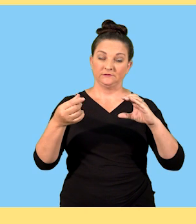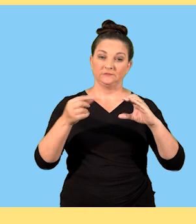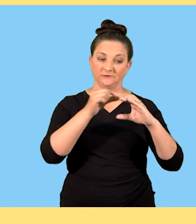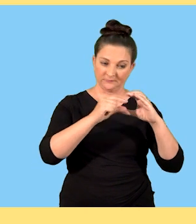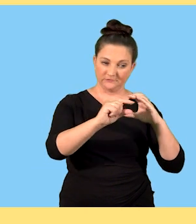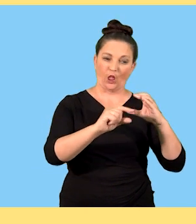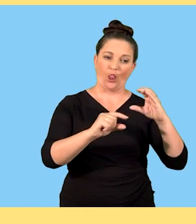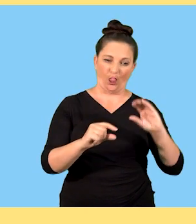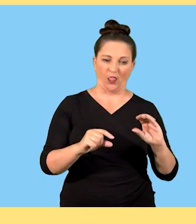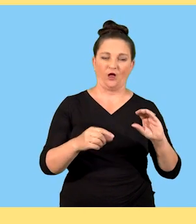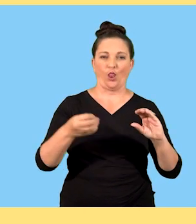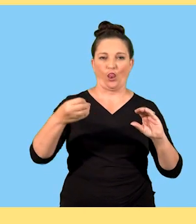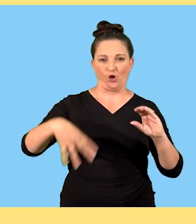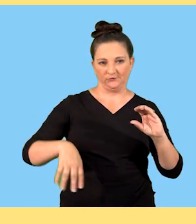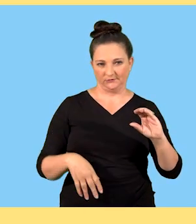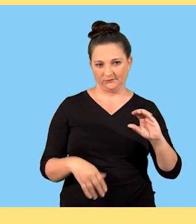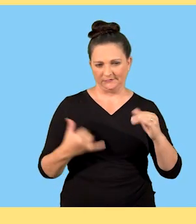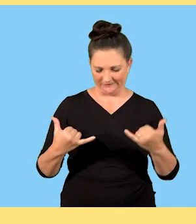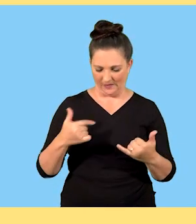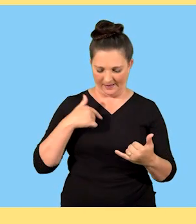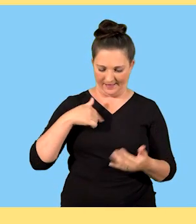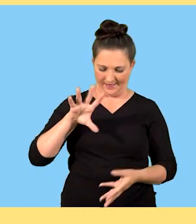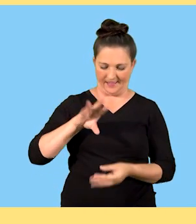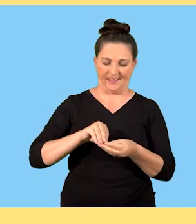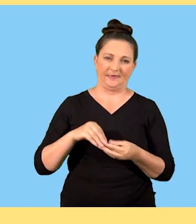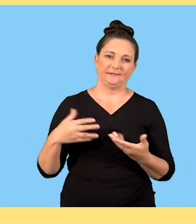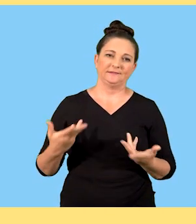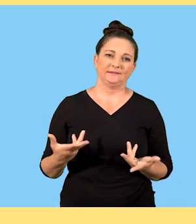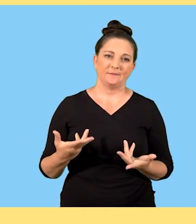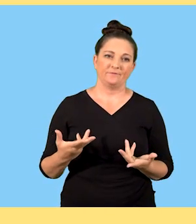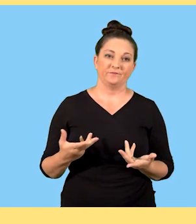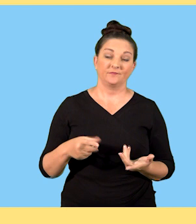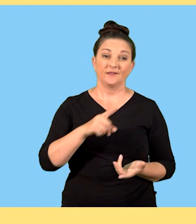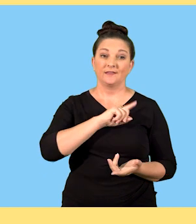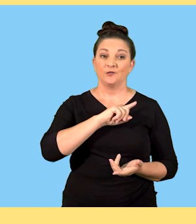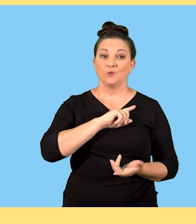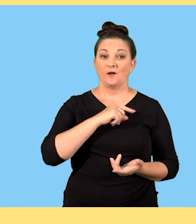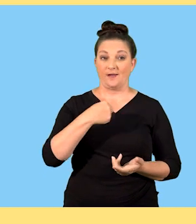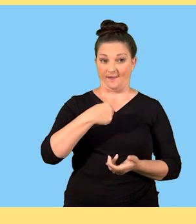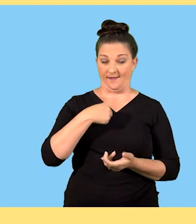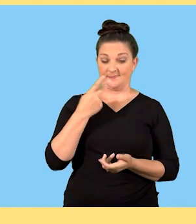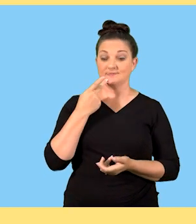loss. Profit and loss. So I'm adding now. I am saying